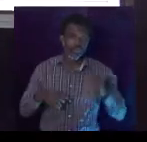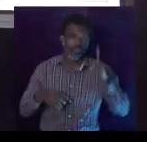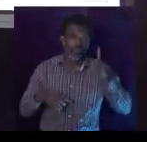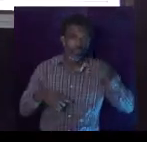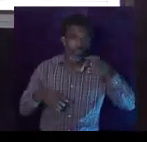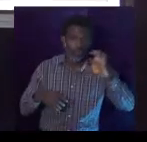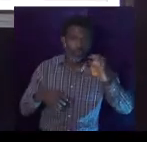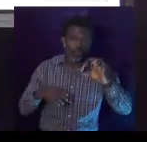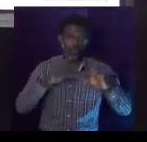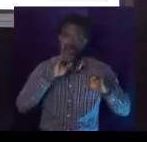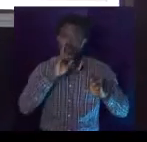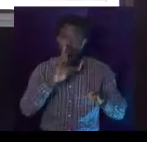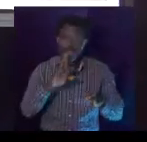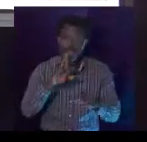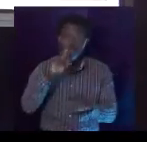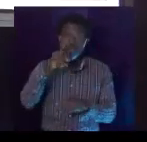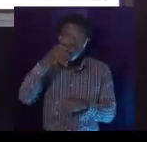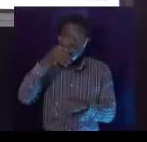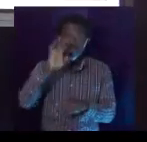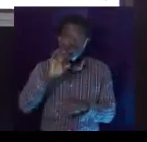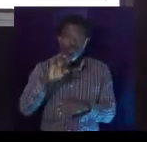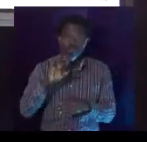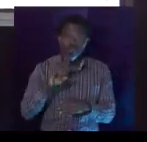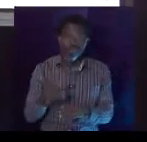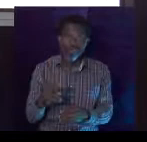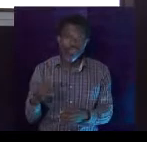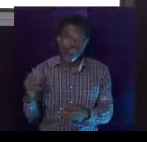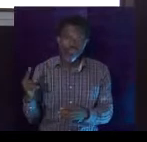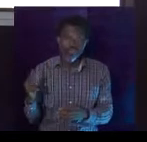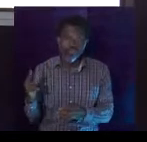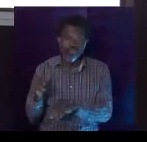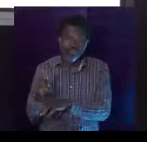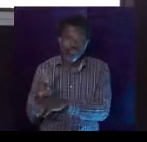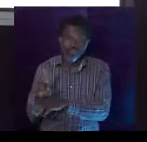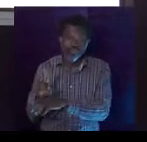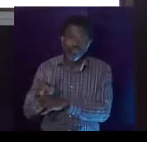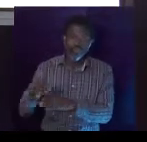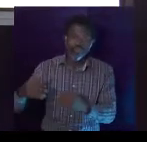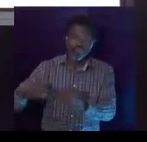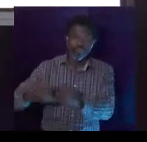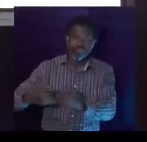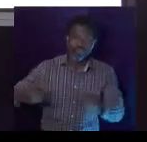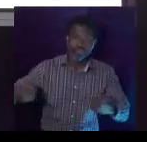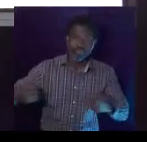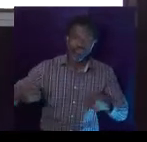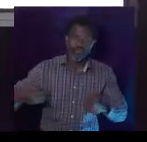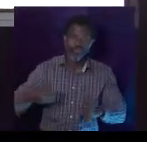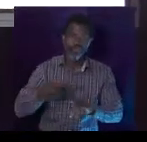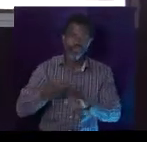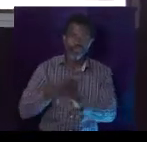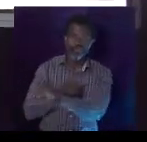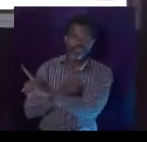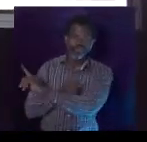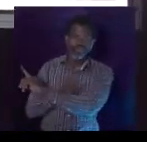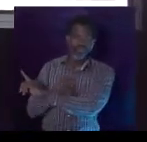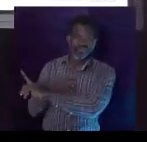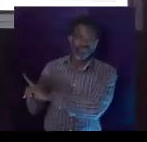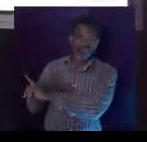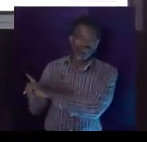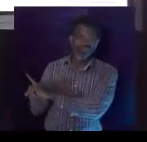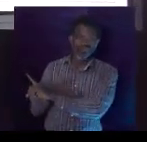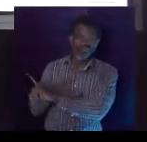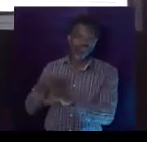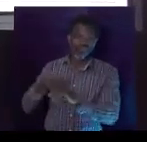100 are 100 units apart. That is, when you say 100 minus 0 from here to here is